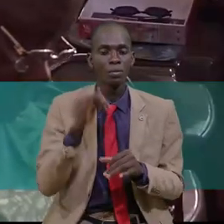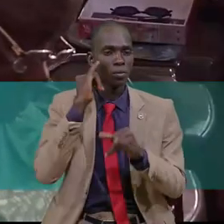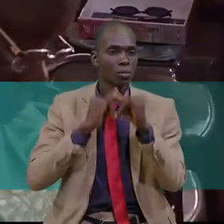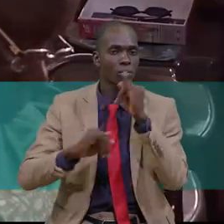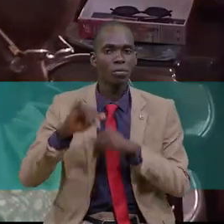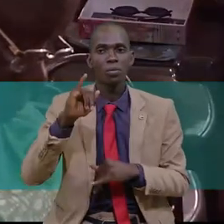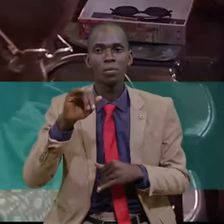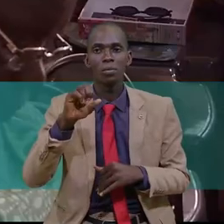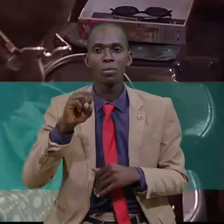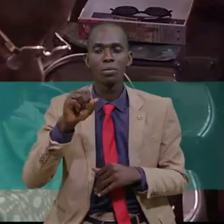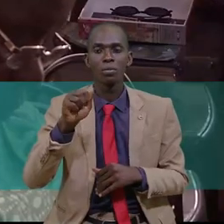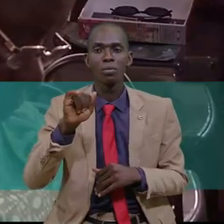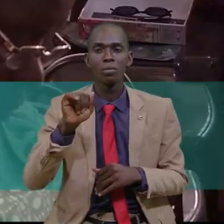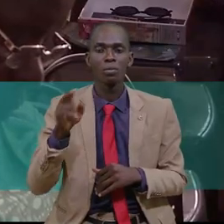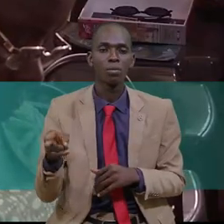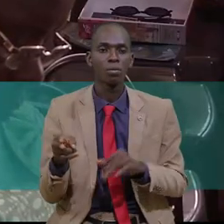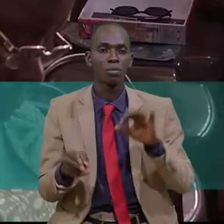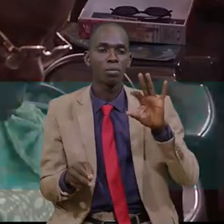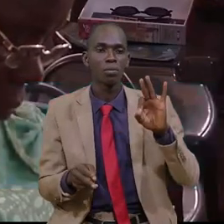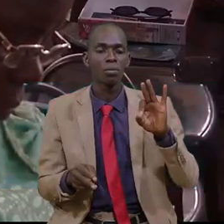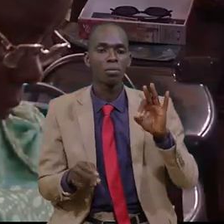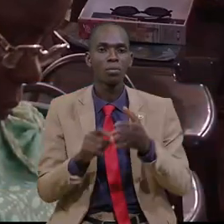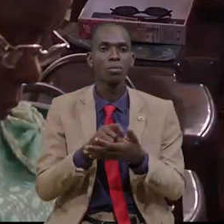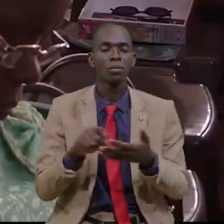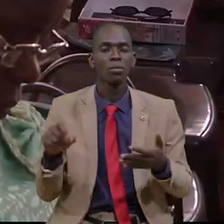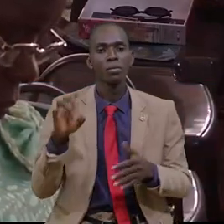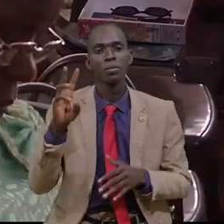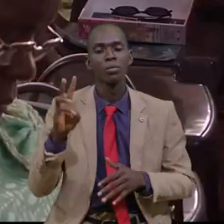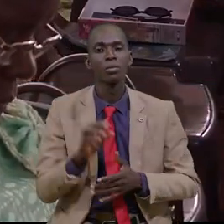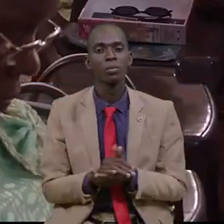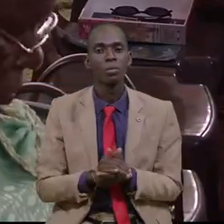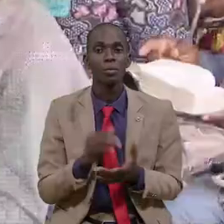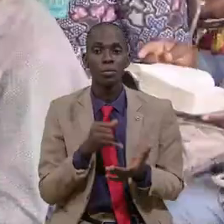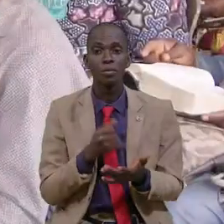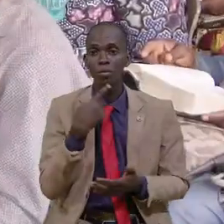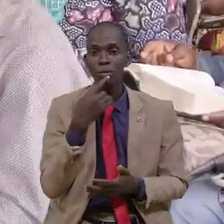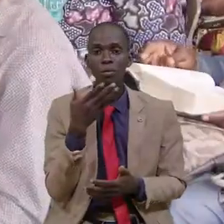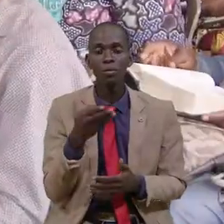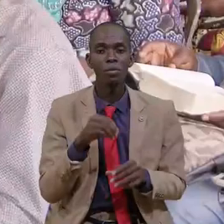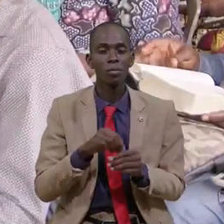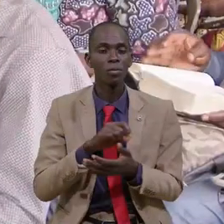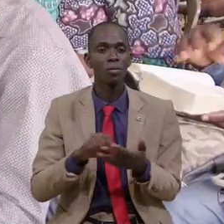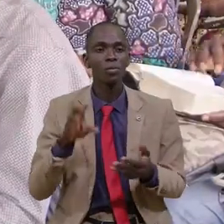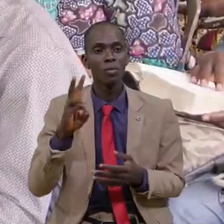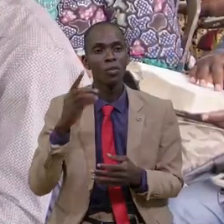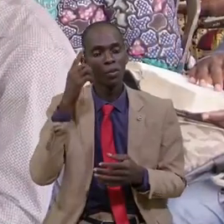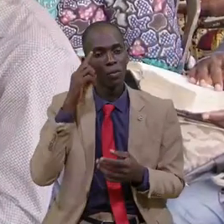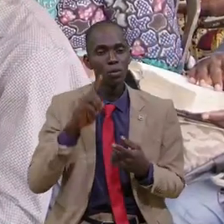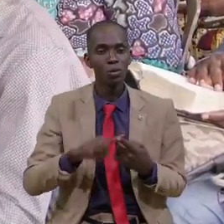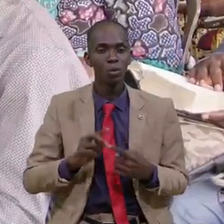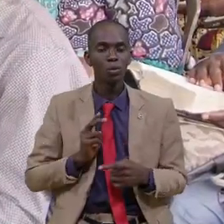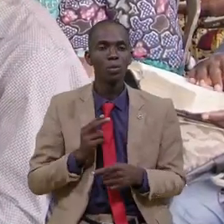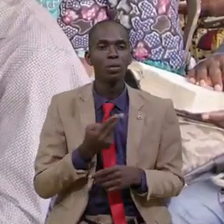chapter 9, we're looking at verse 6. It tells us in verse 6, for unto us